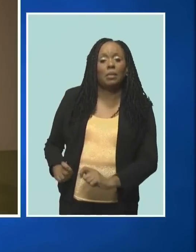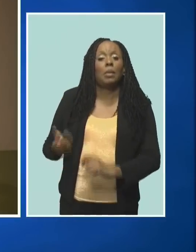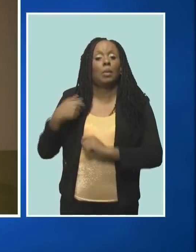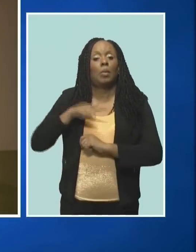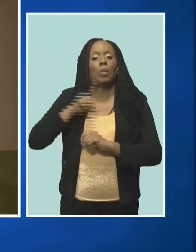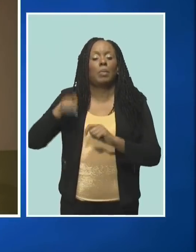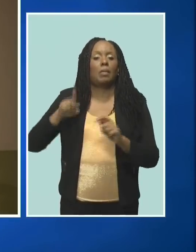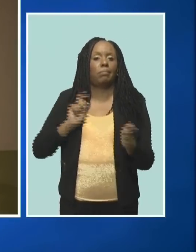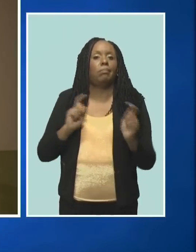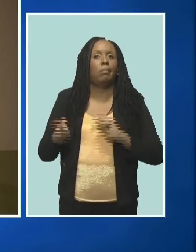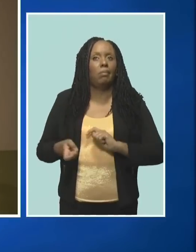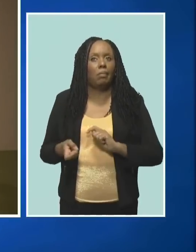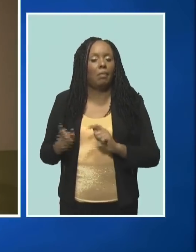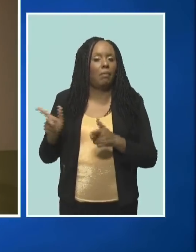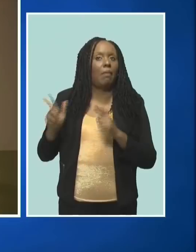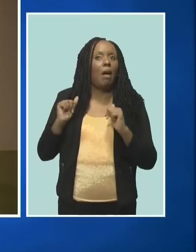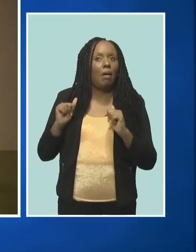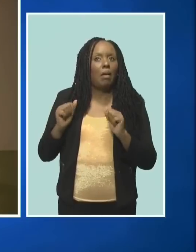quickly and remain relevant.